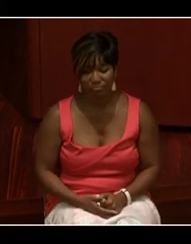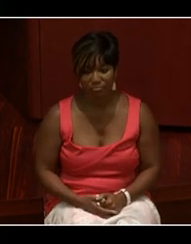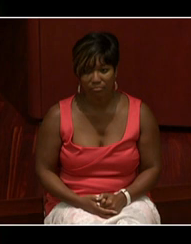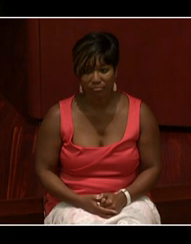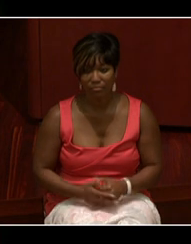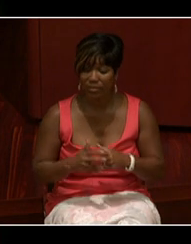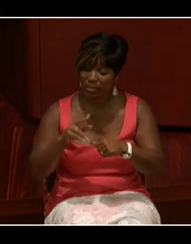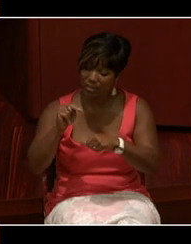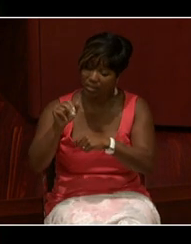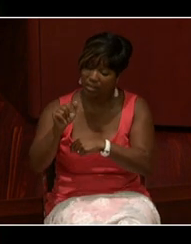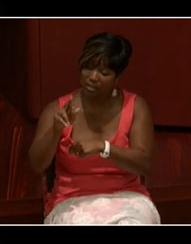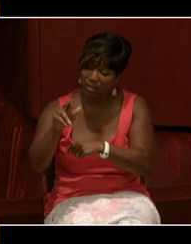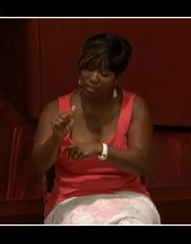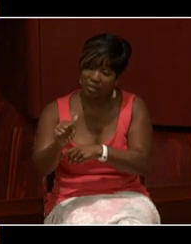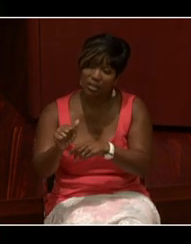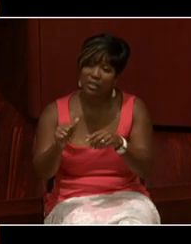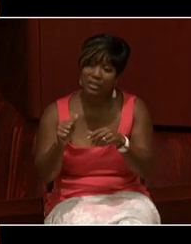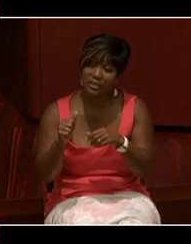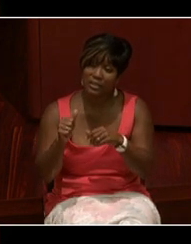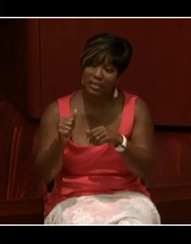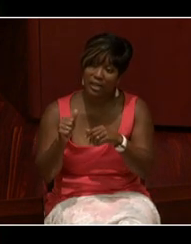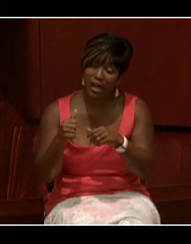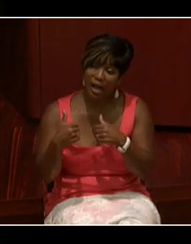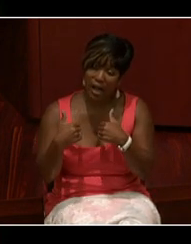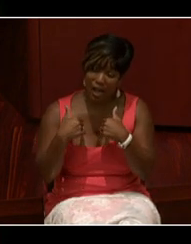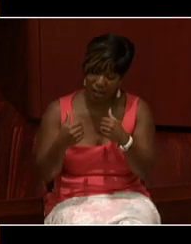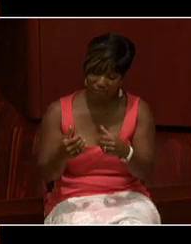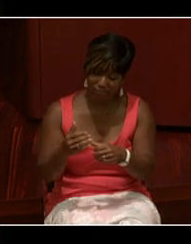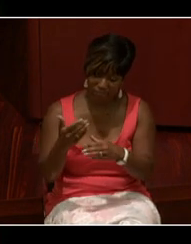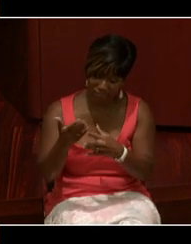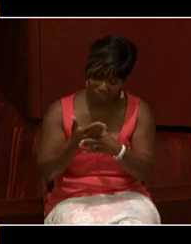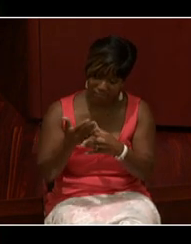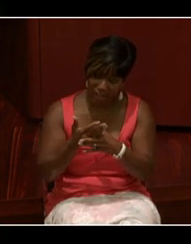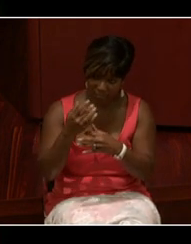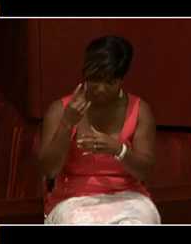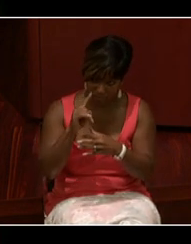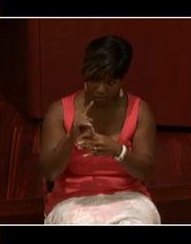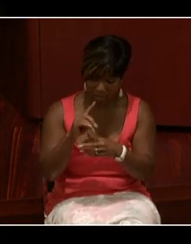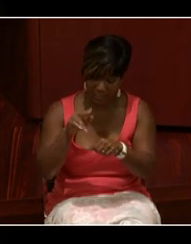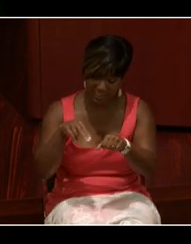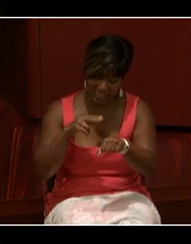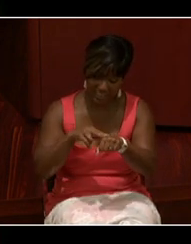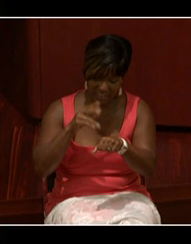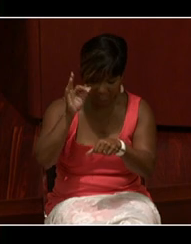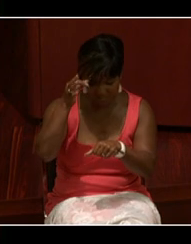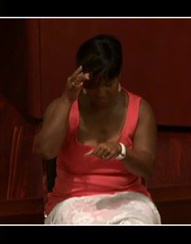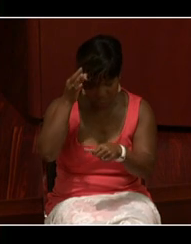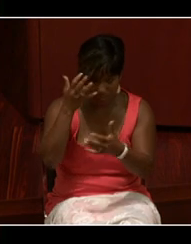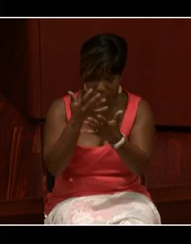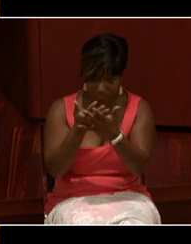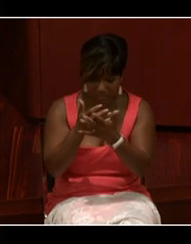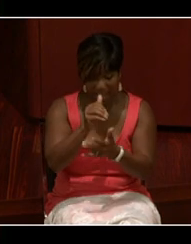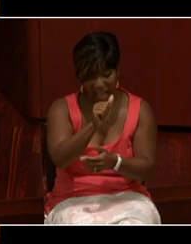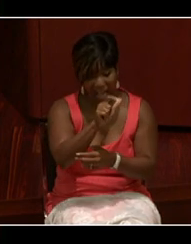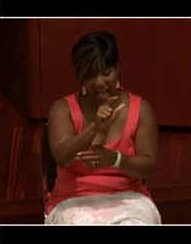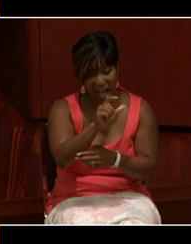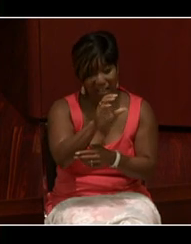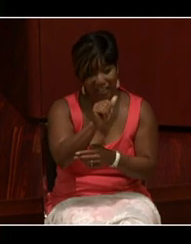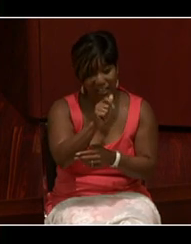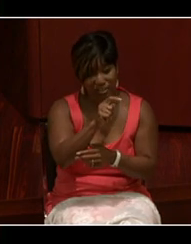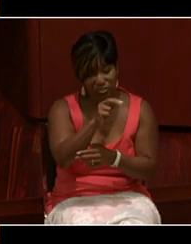The National Archives has available inmate case files for four of the nation's federal penitentiaries. They are Alcatraz,